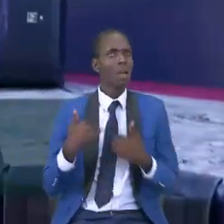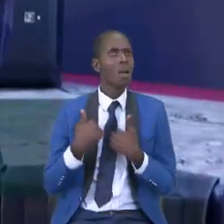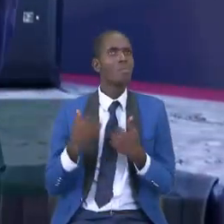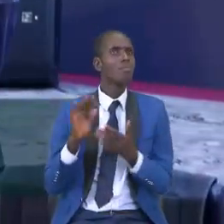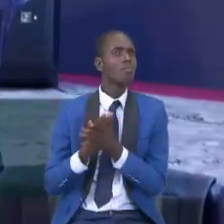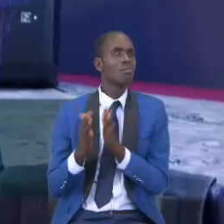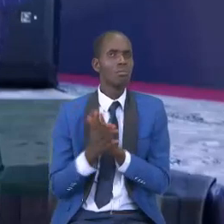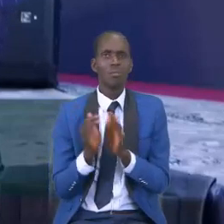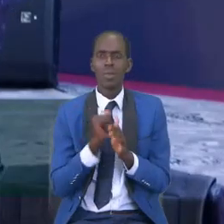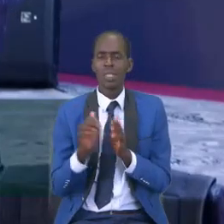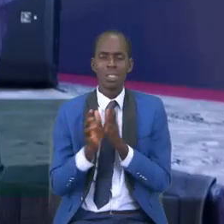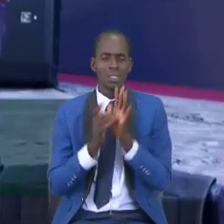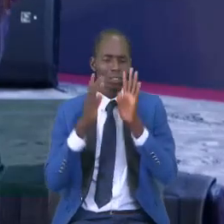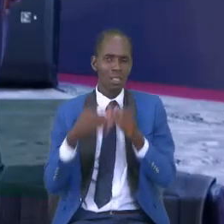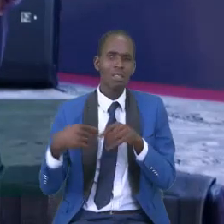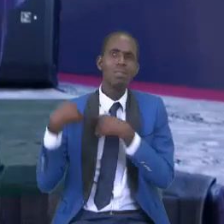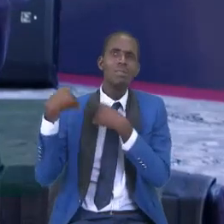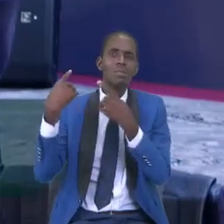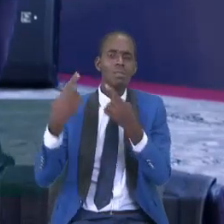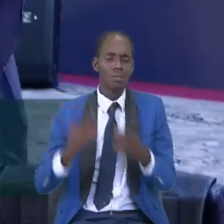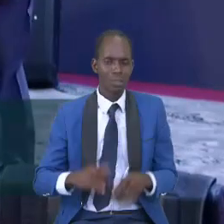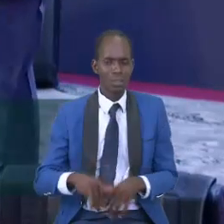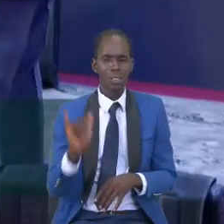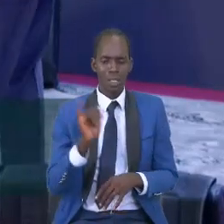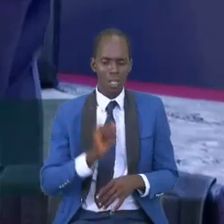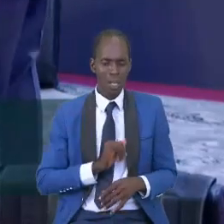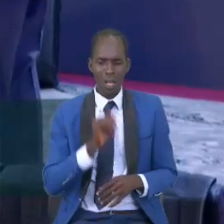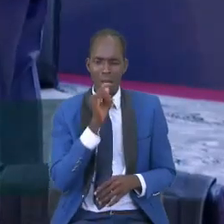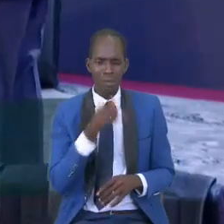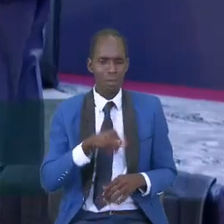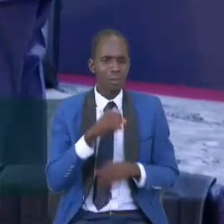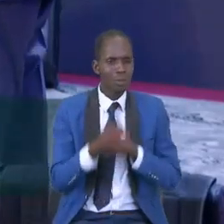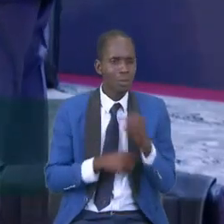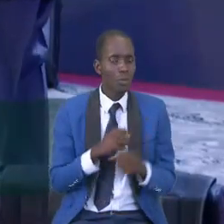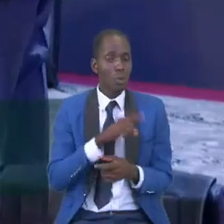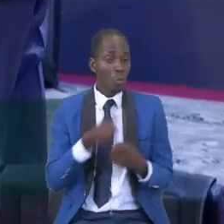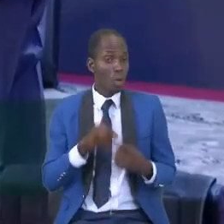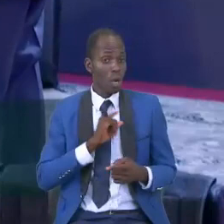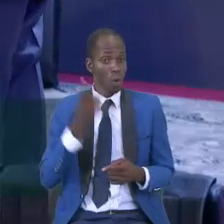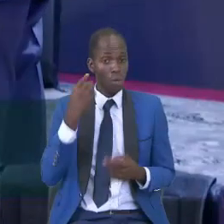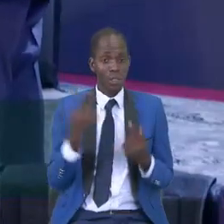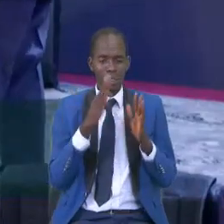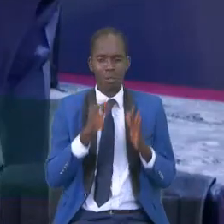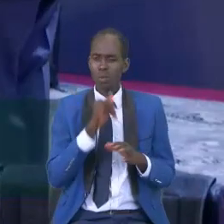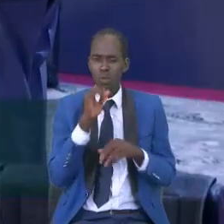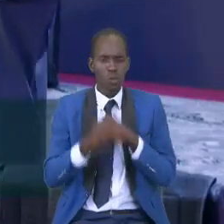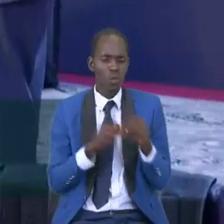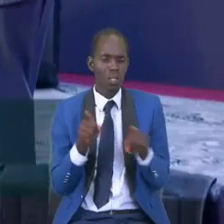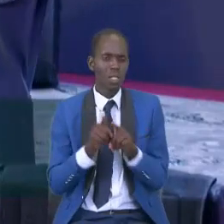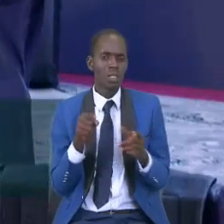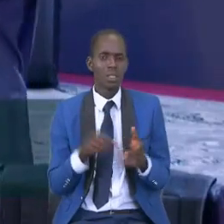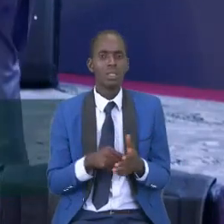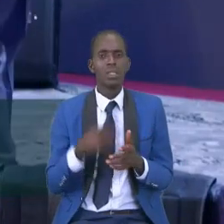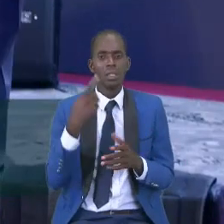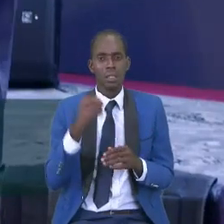this, even when I was an unbeliever. What's the source? The search for the source of diverse suffering. Number